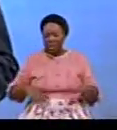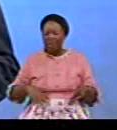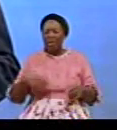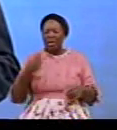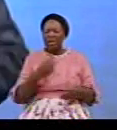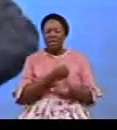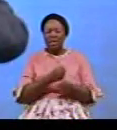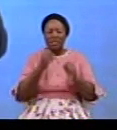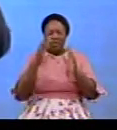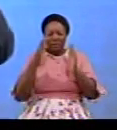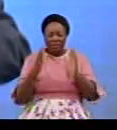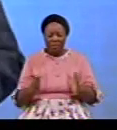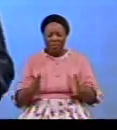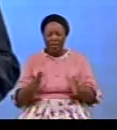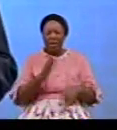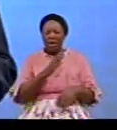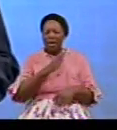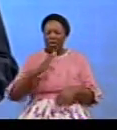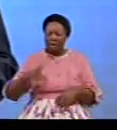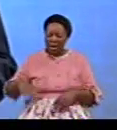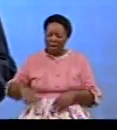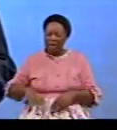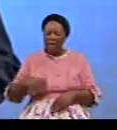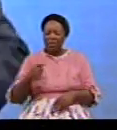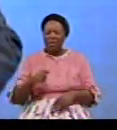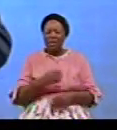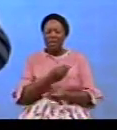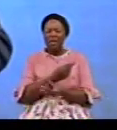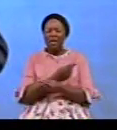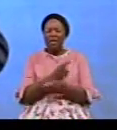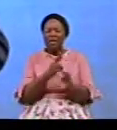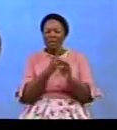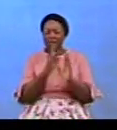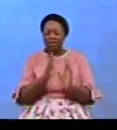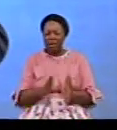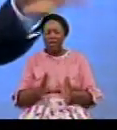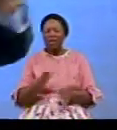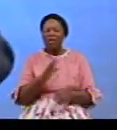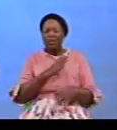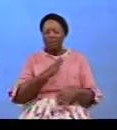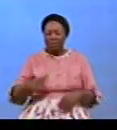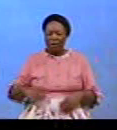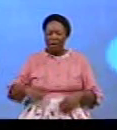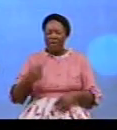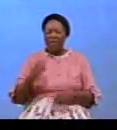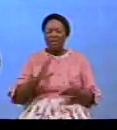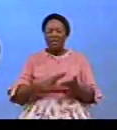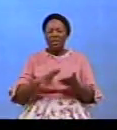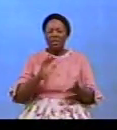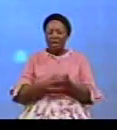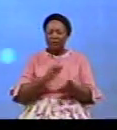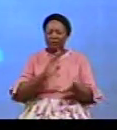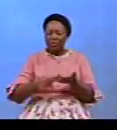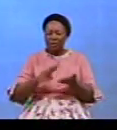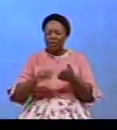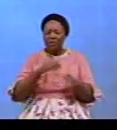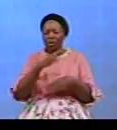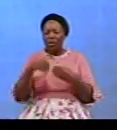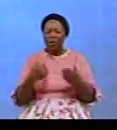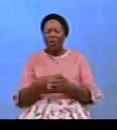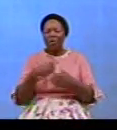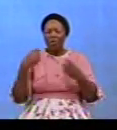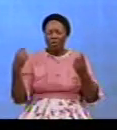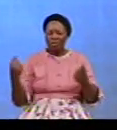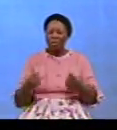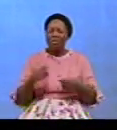your correct name. Christ the Redeemer. Christ that forgives correct number. All sins. He has